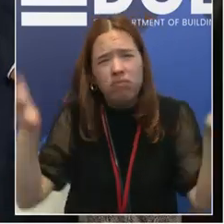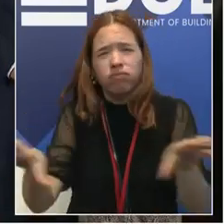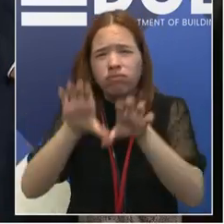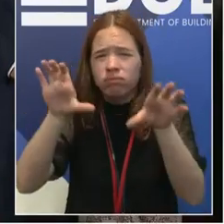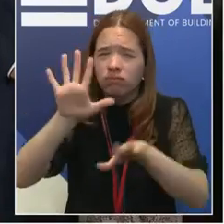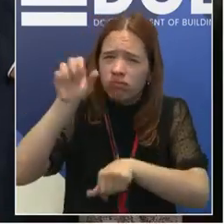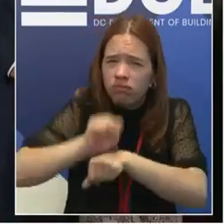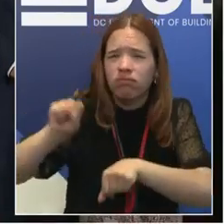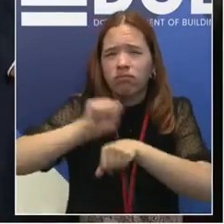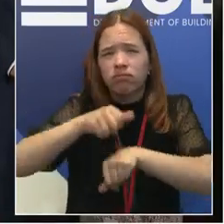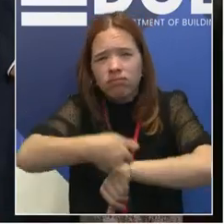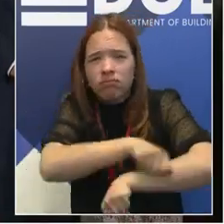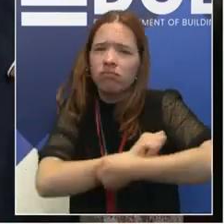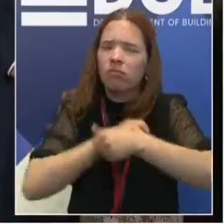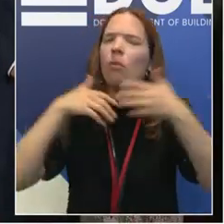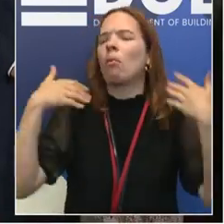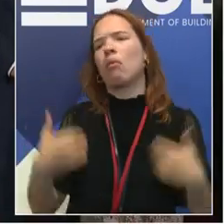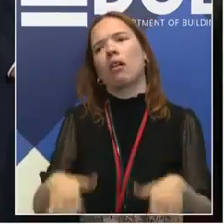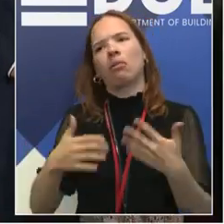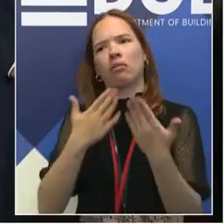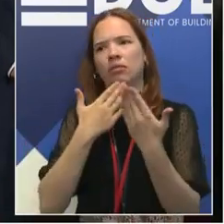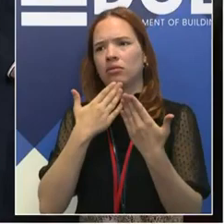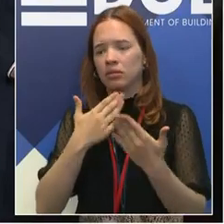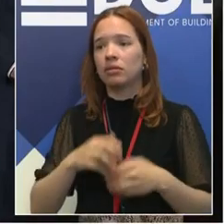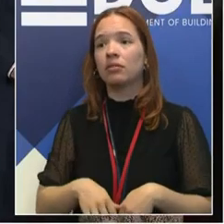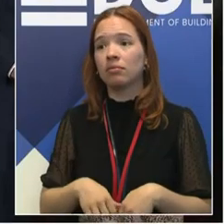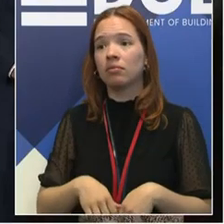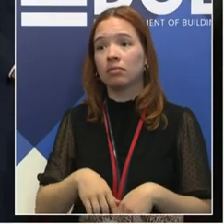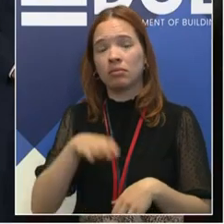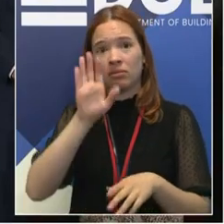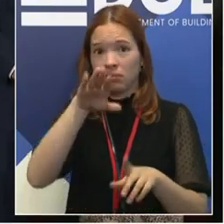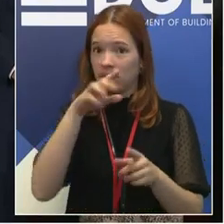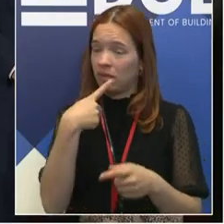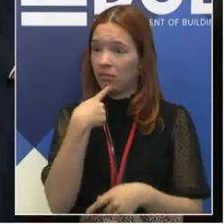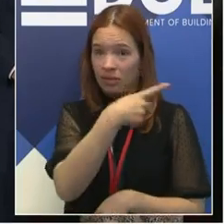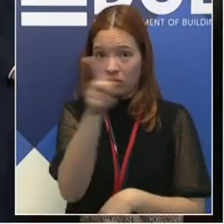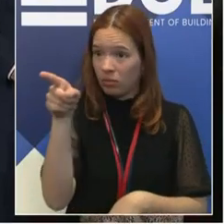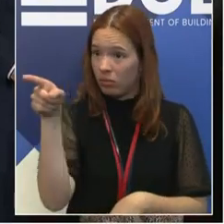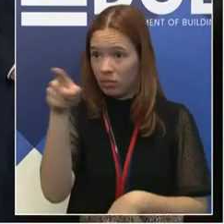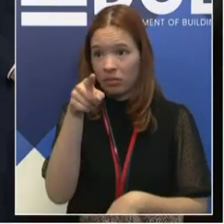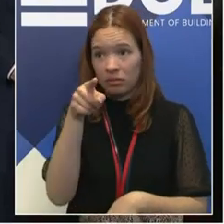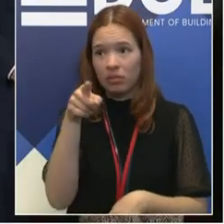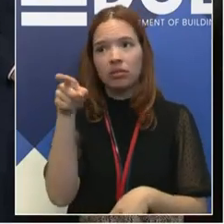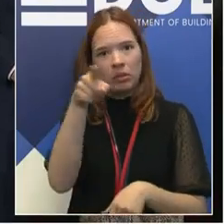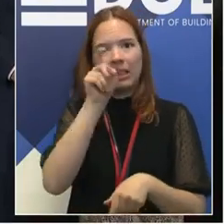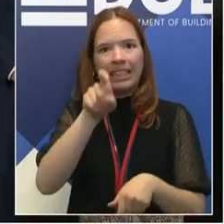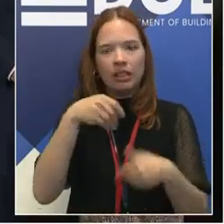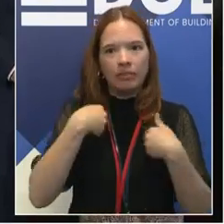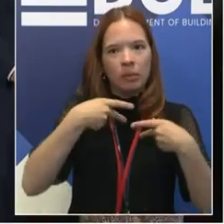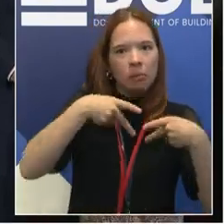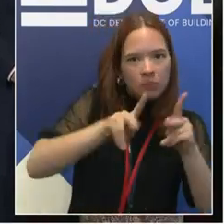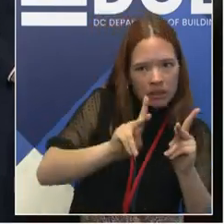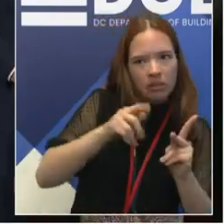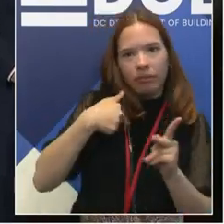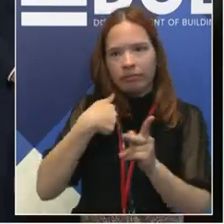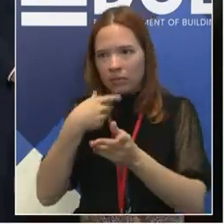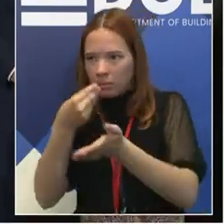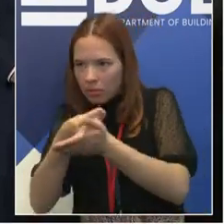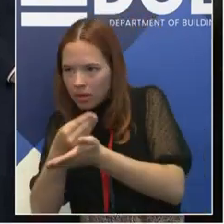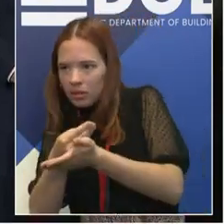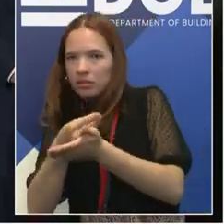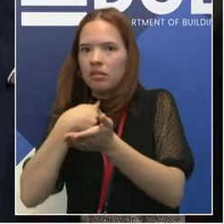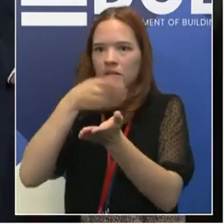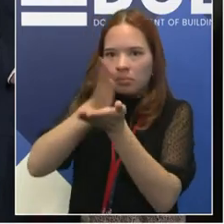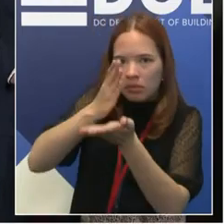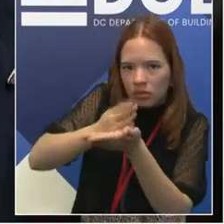people they have to have a permit and it has to cost some money, and then you have to go out and inspect, and then you